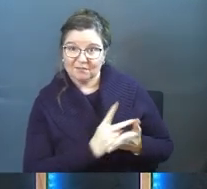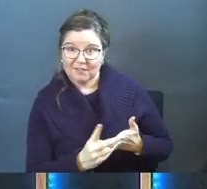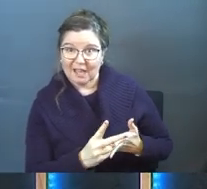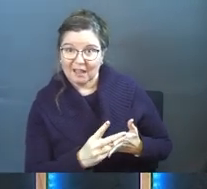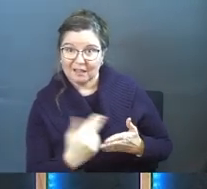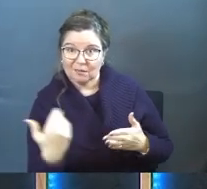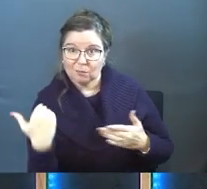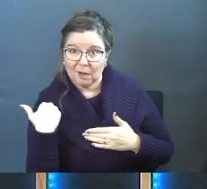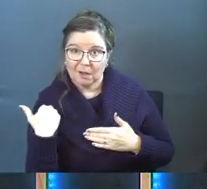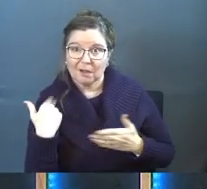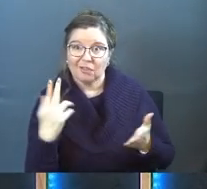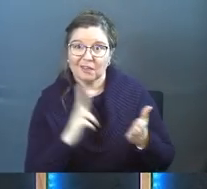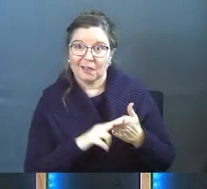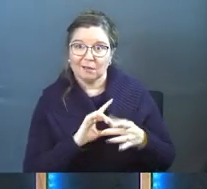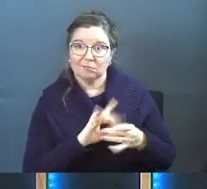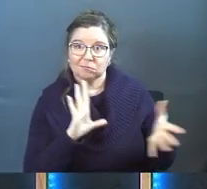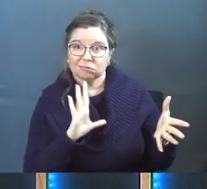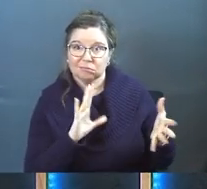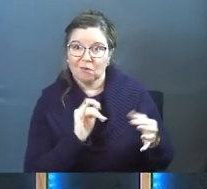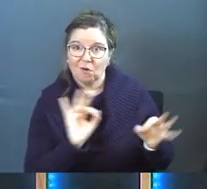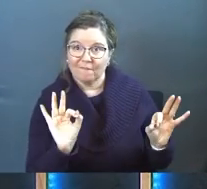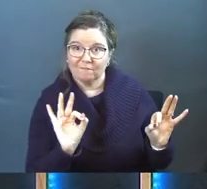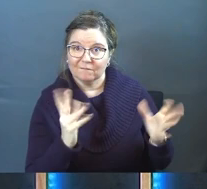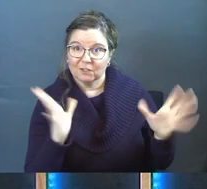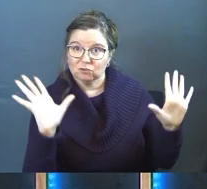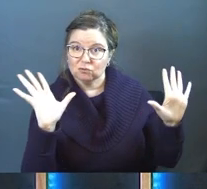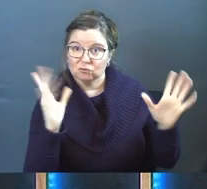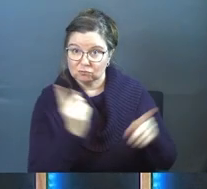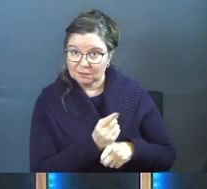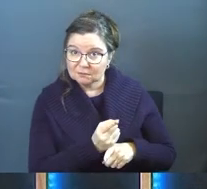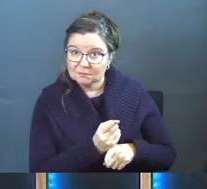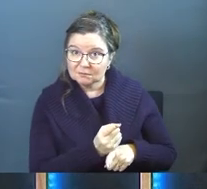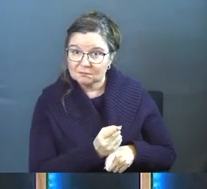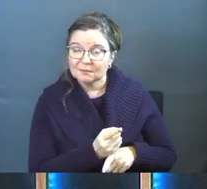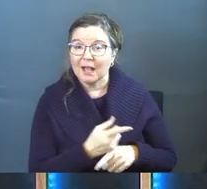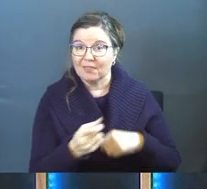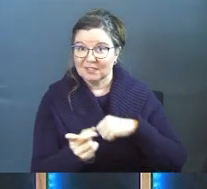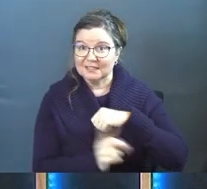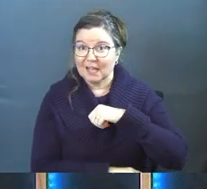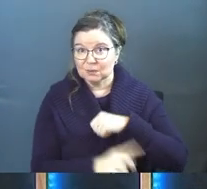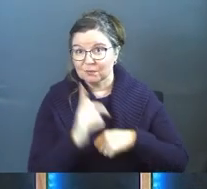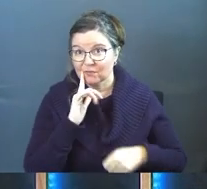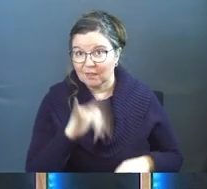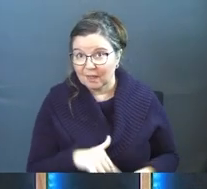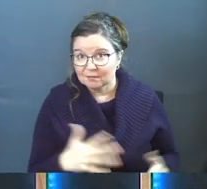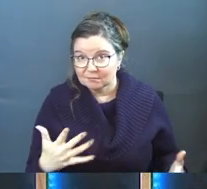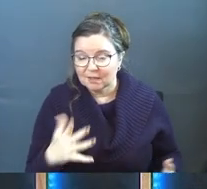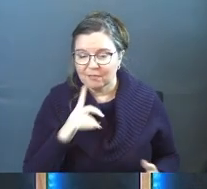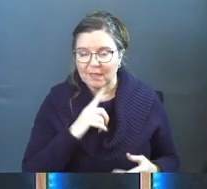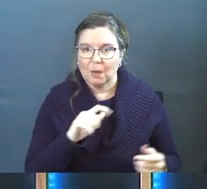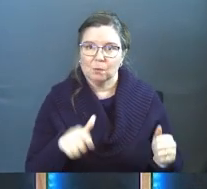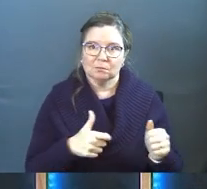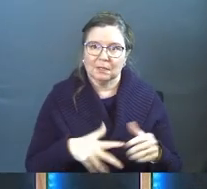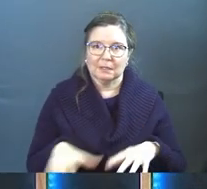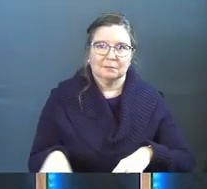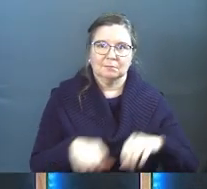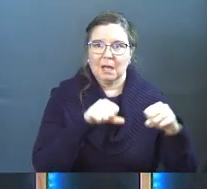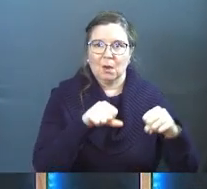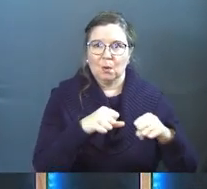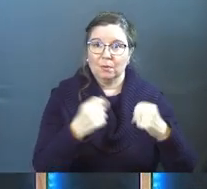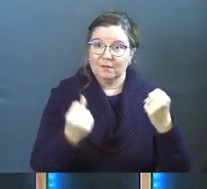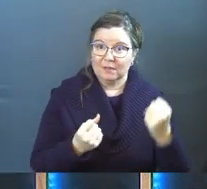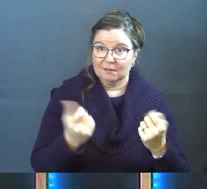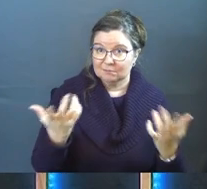in our duty, the contract is off. Yes? And there's consequences for that. They will come and impound the